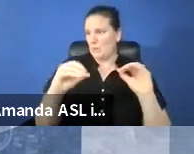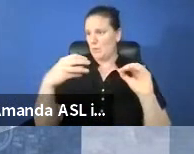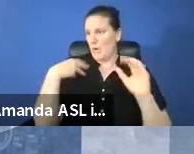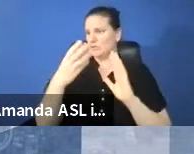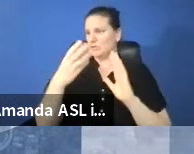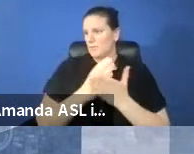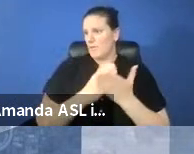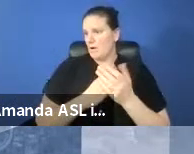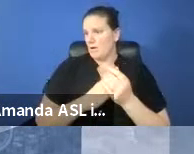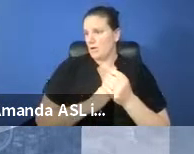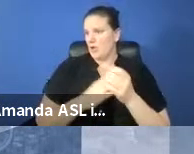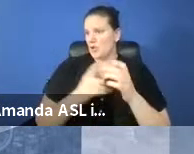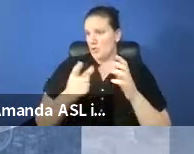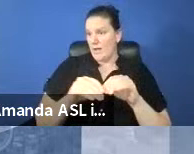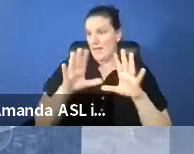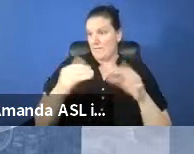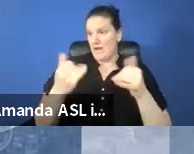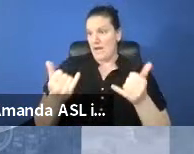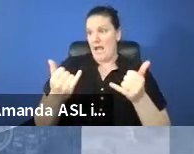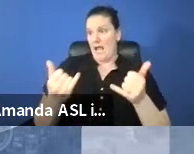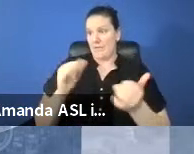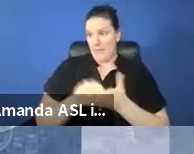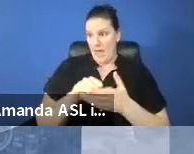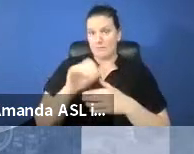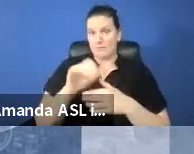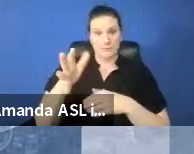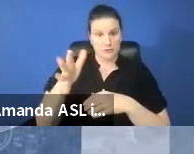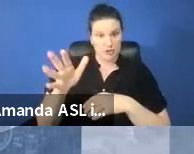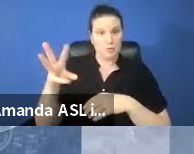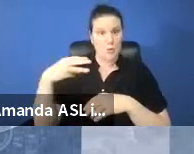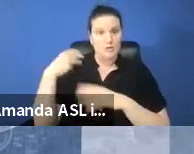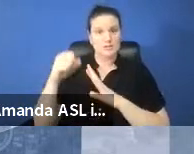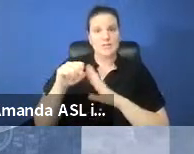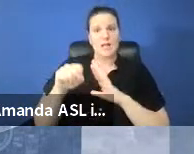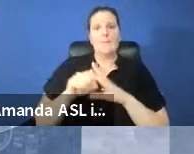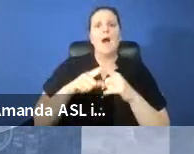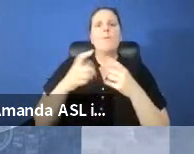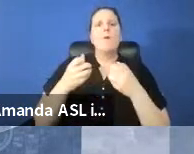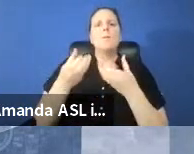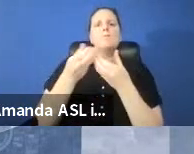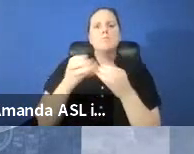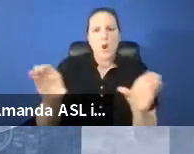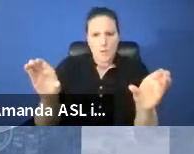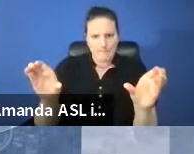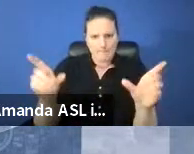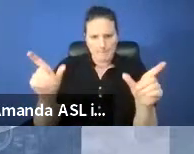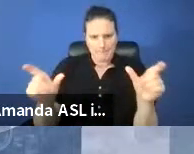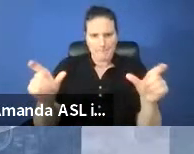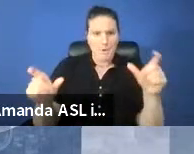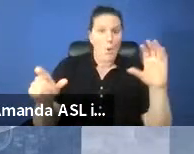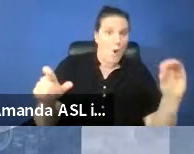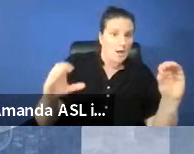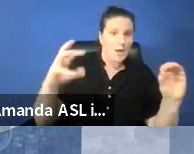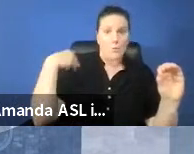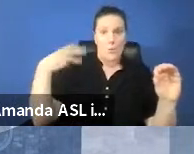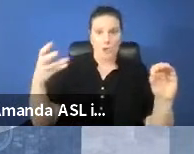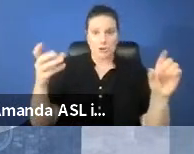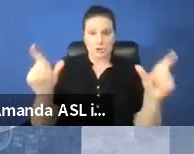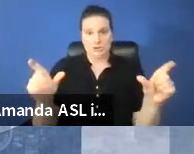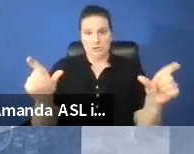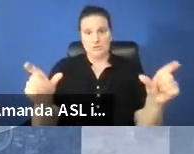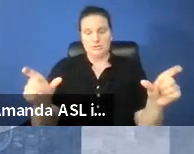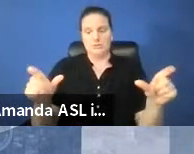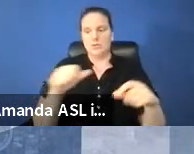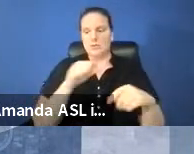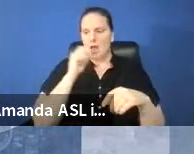State. You're clarifying now that it is, but I would like to see it broken out. If not